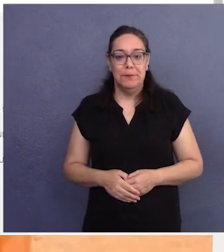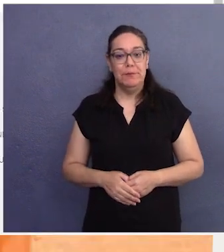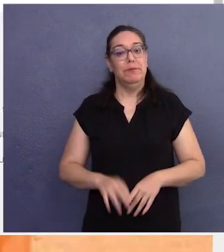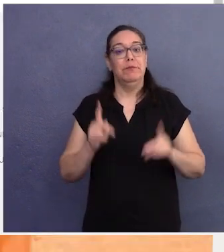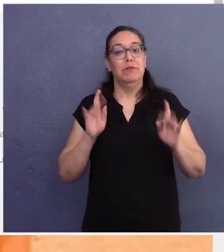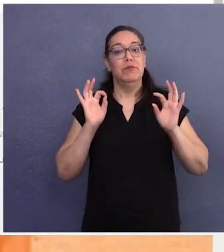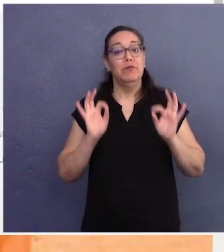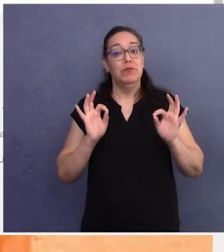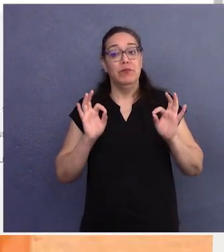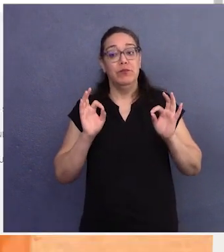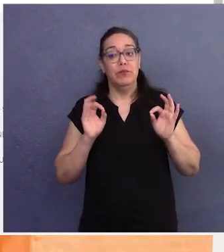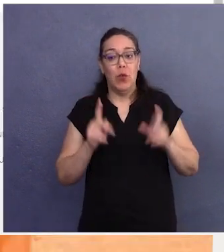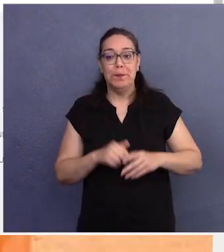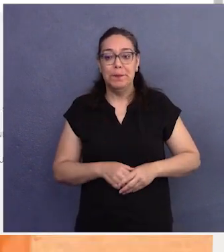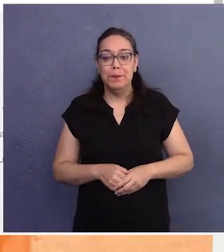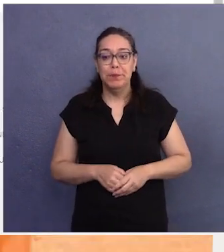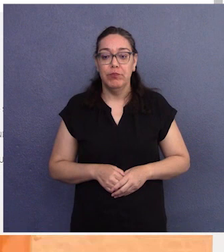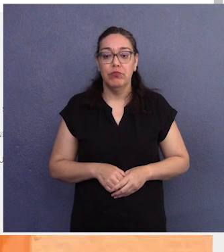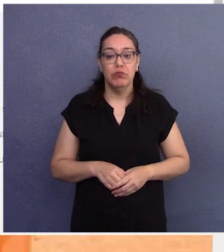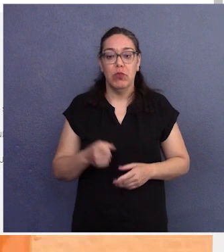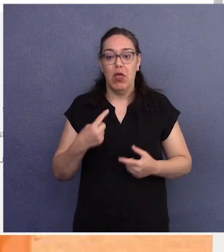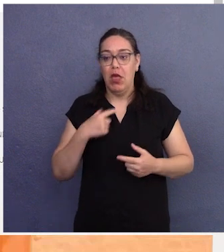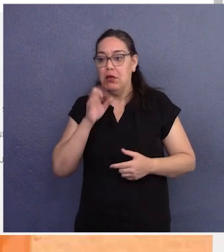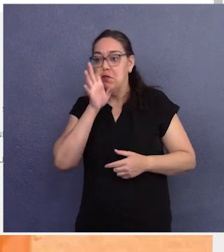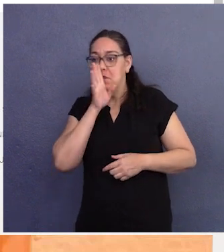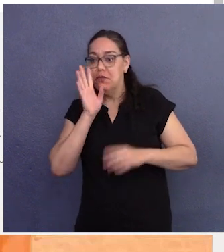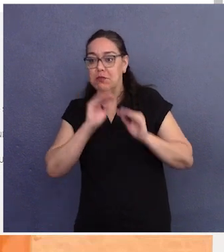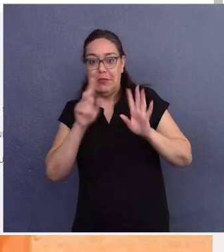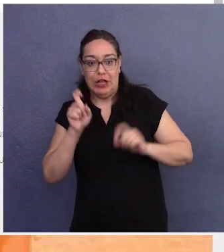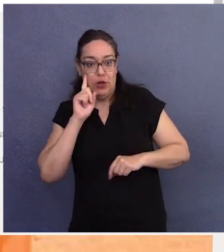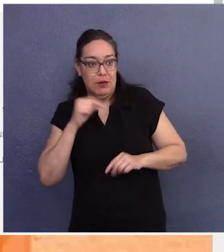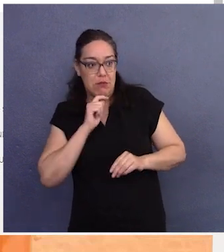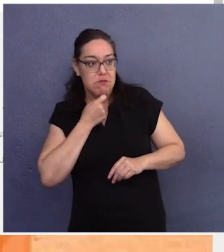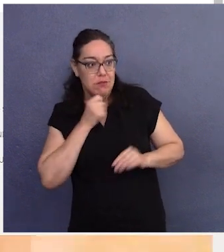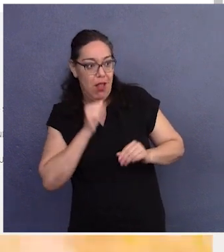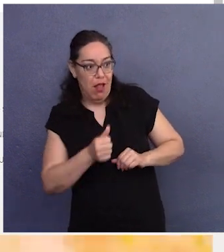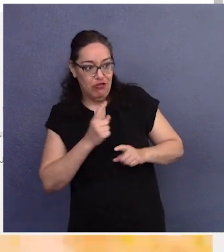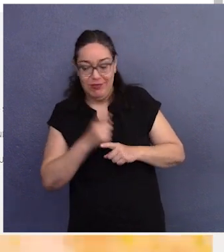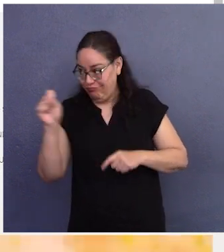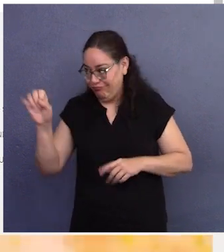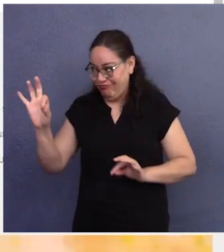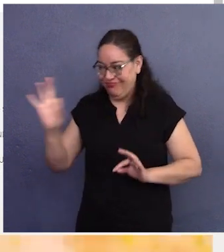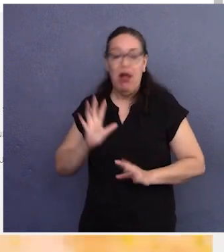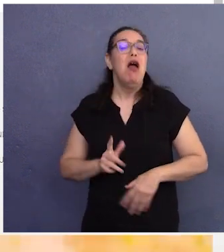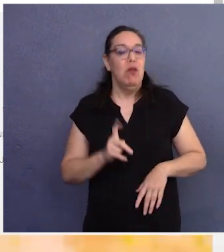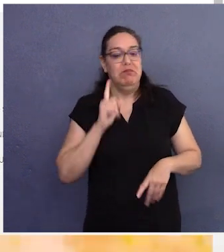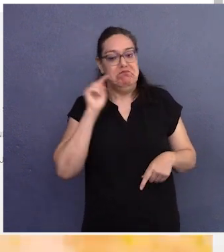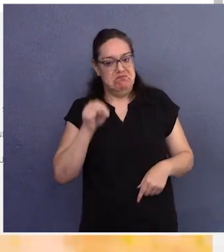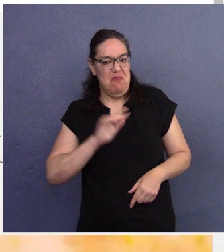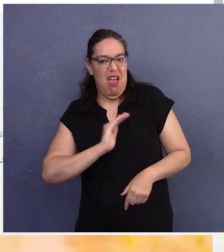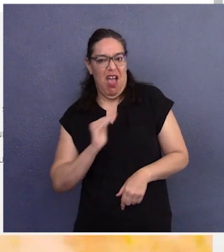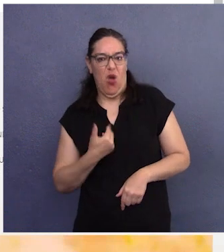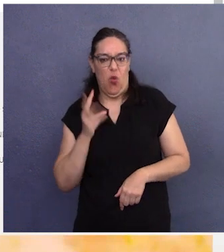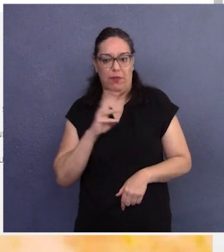Okay, so I'm not muted, right? No, you're good. Okay, good. Okay, so this is our website